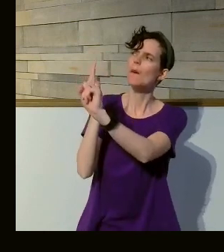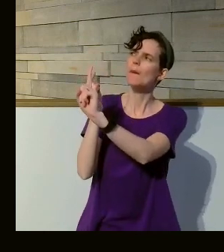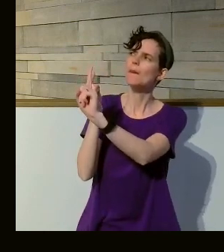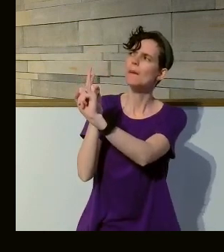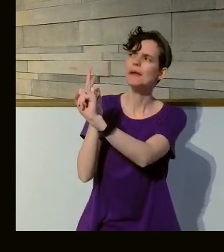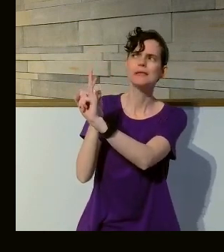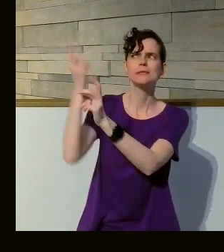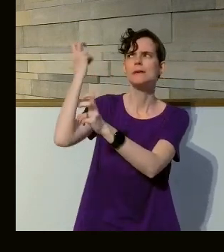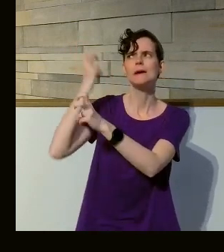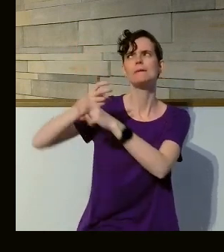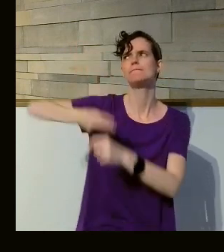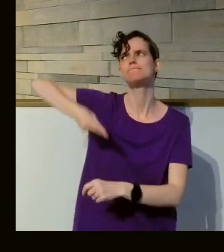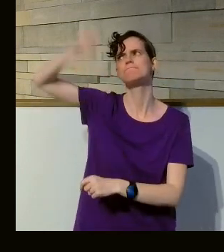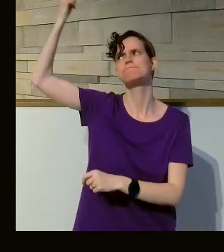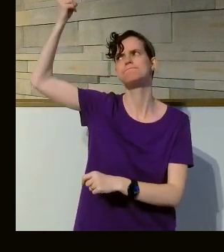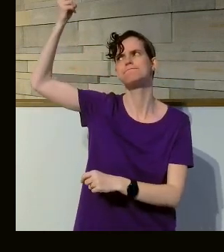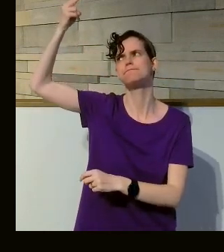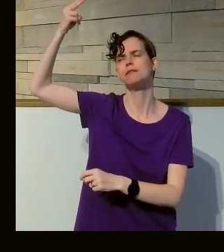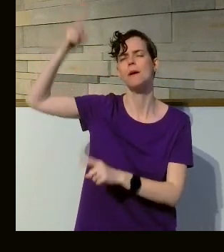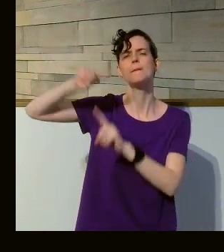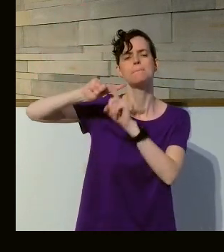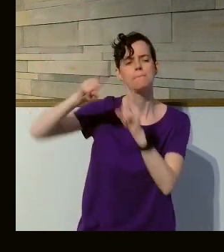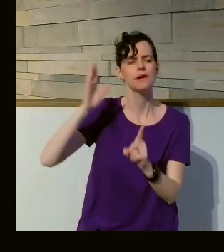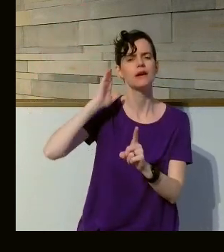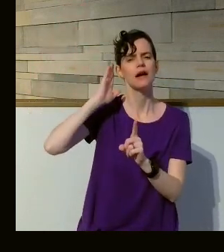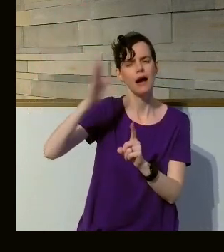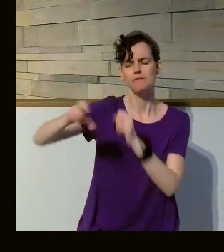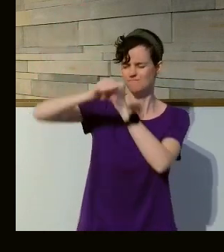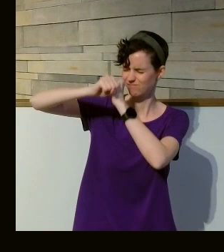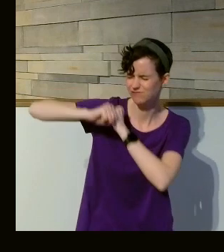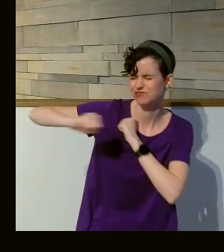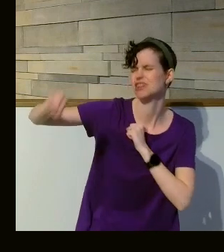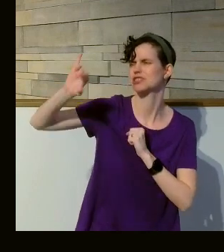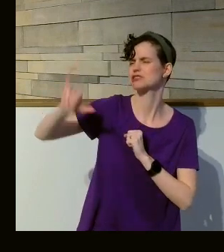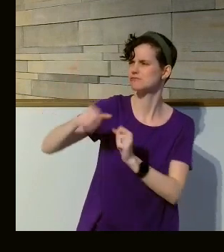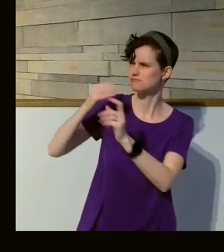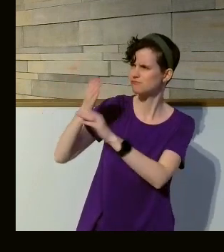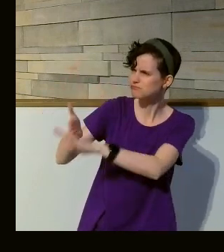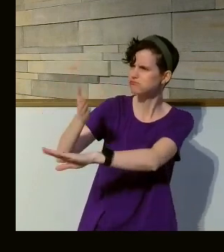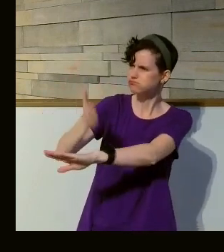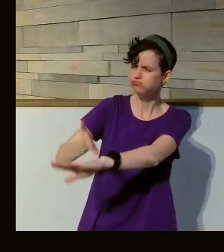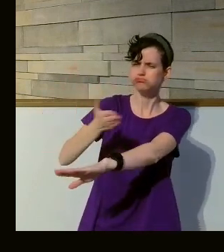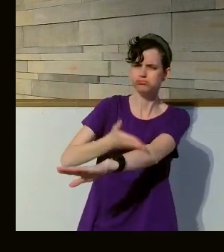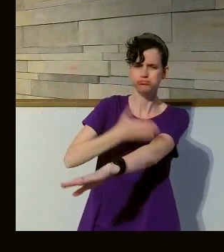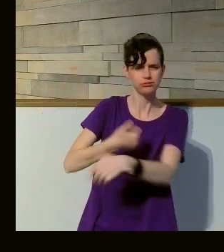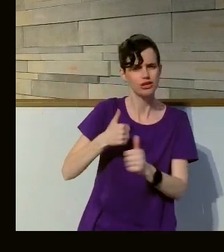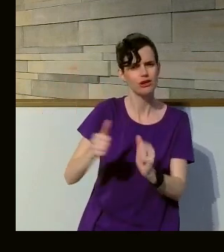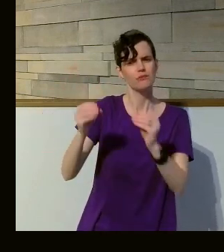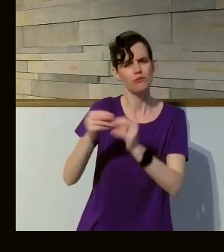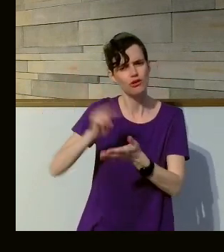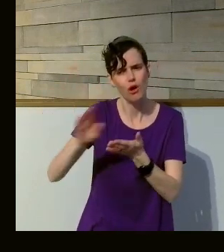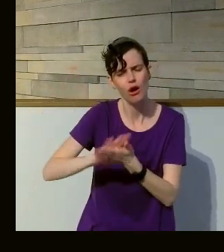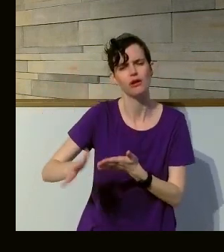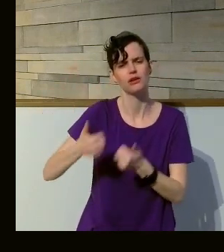is lofty. It is a stretch. It's going to be hard, but I'm going to stretch. I'm going to do that. I'm going to keep growing. I'm going to keep trying to be more holy. I want